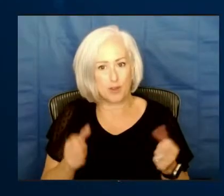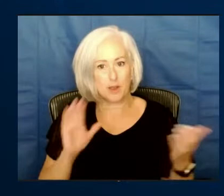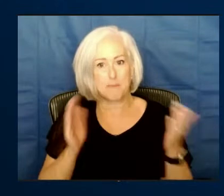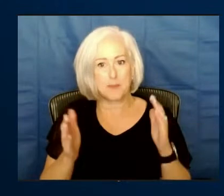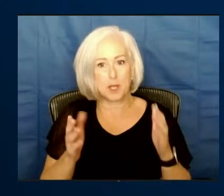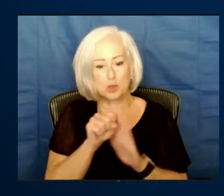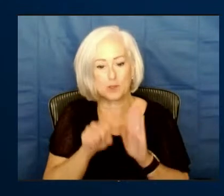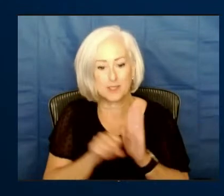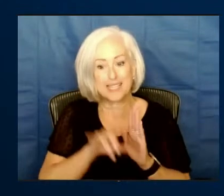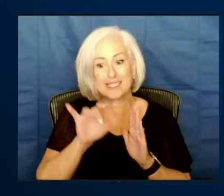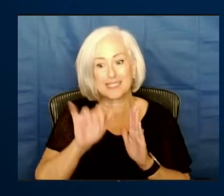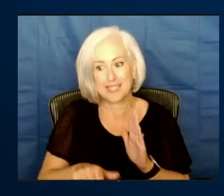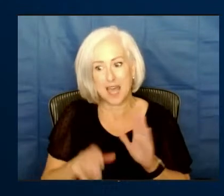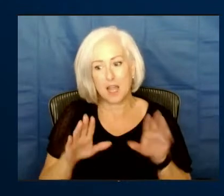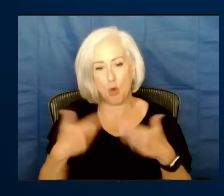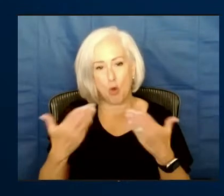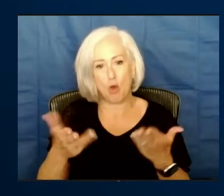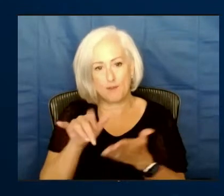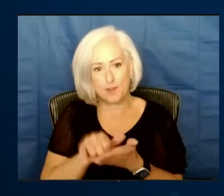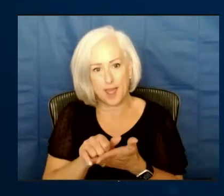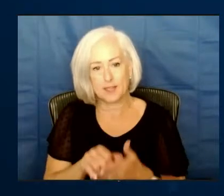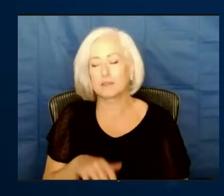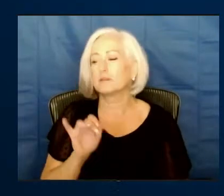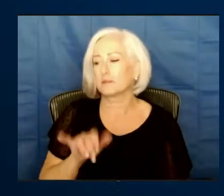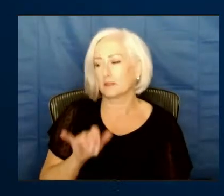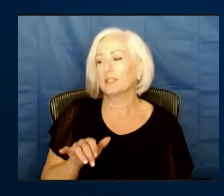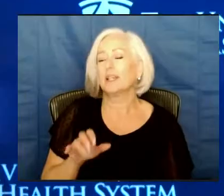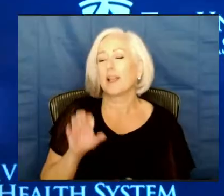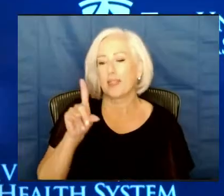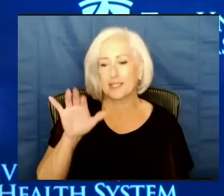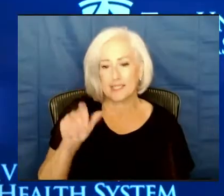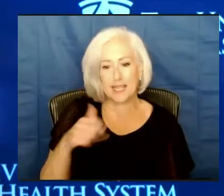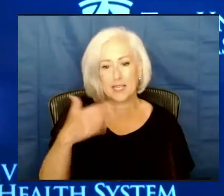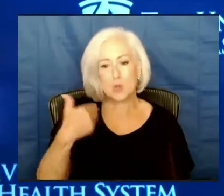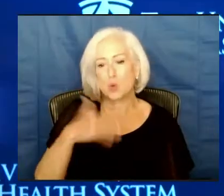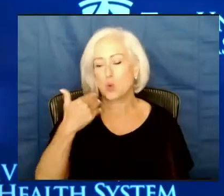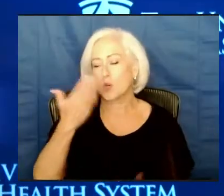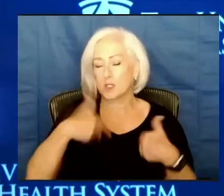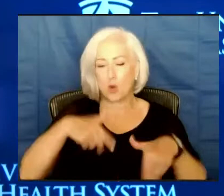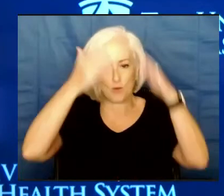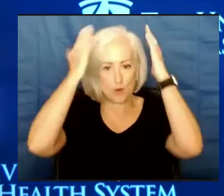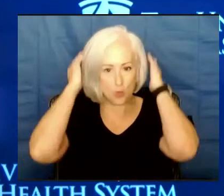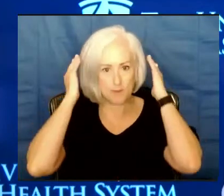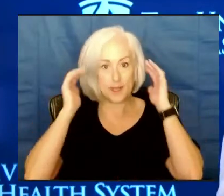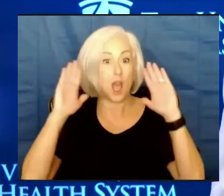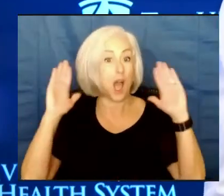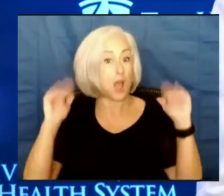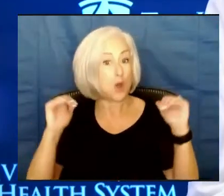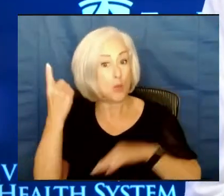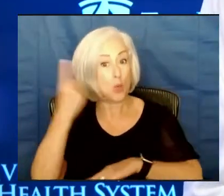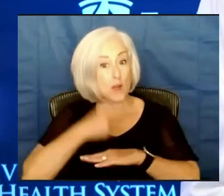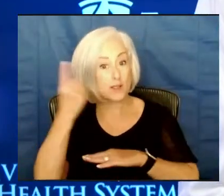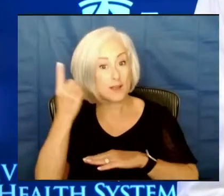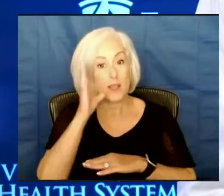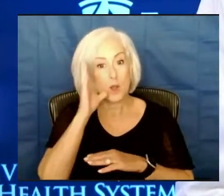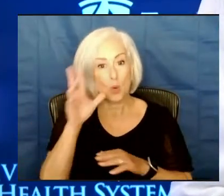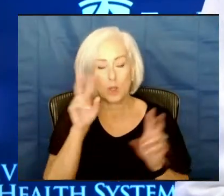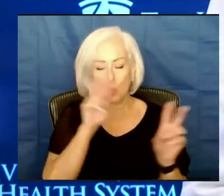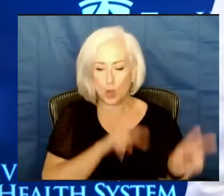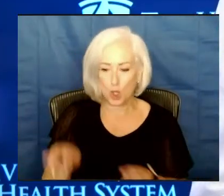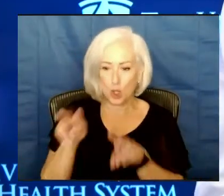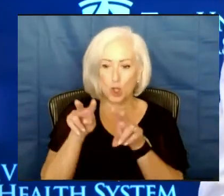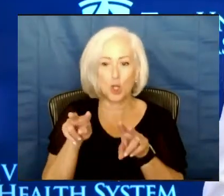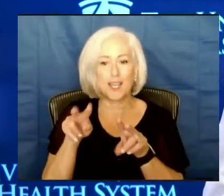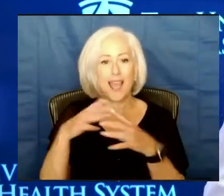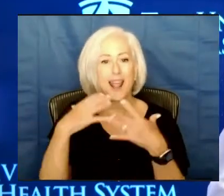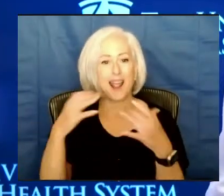data around this is really overwhelming. So I hope that there will become a day where we can view healthcare as a